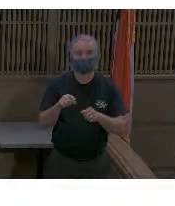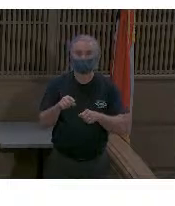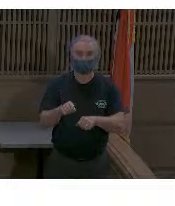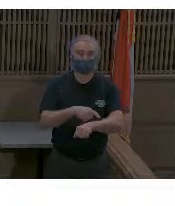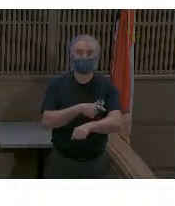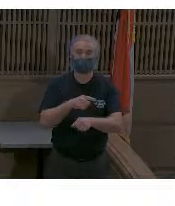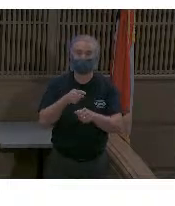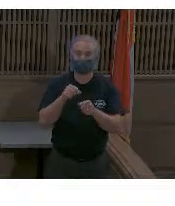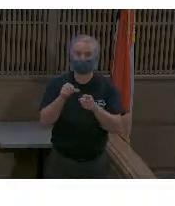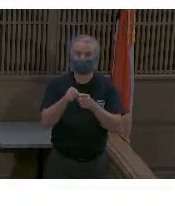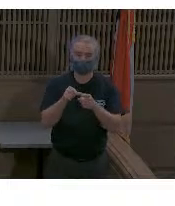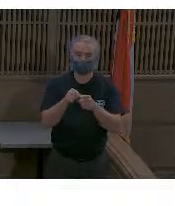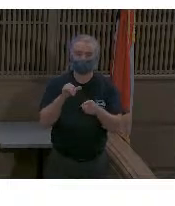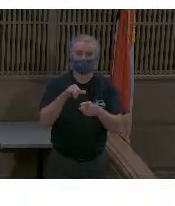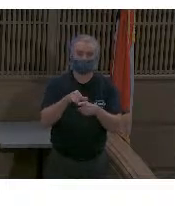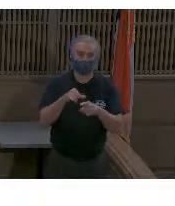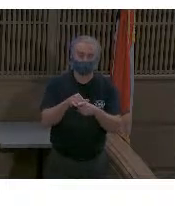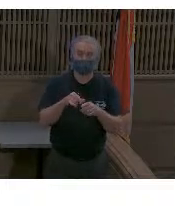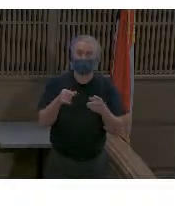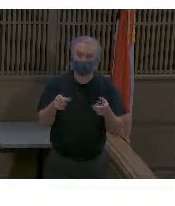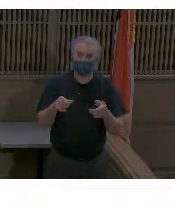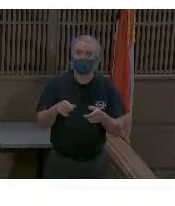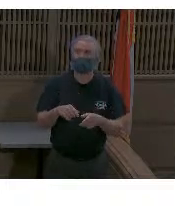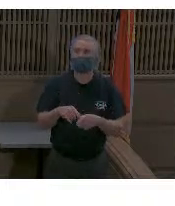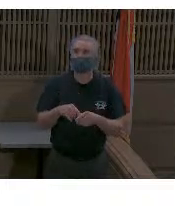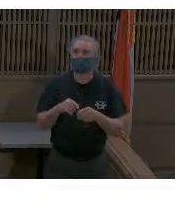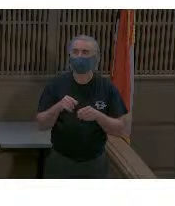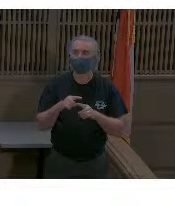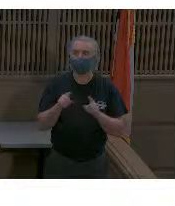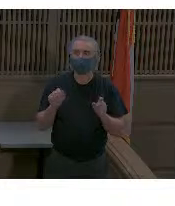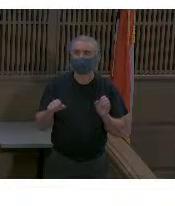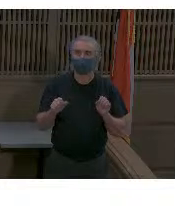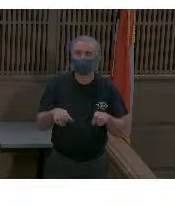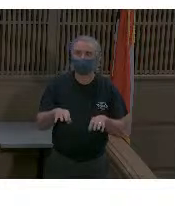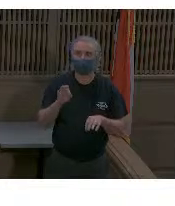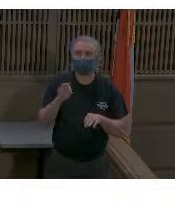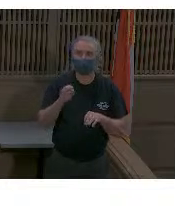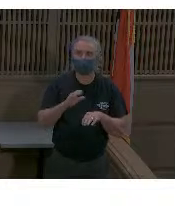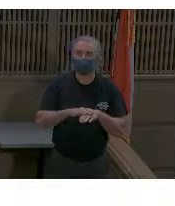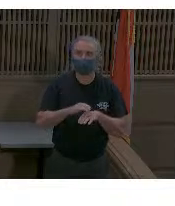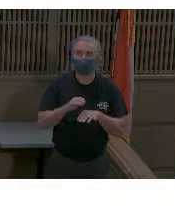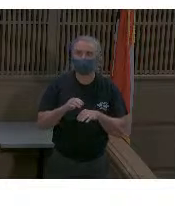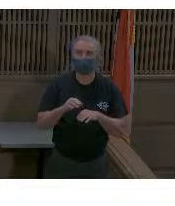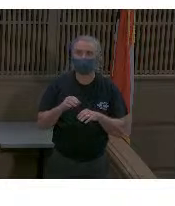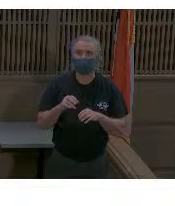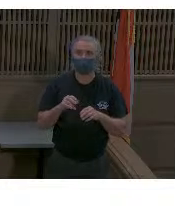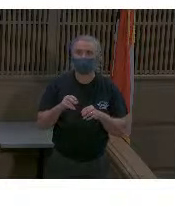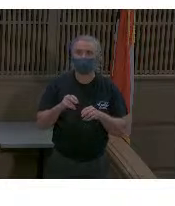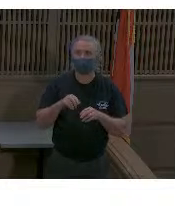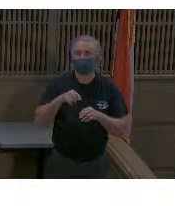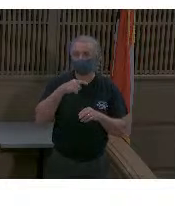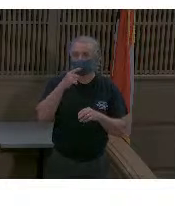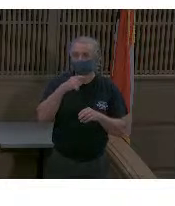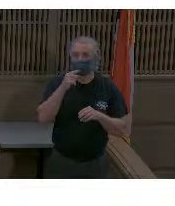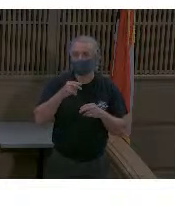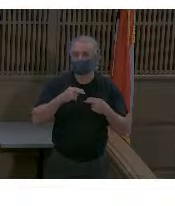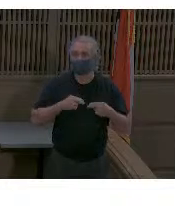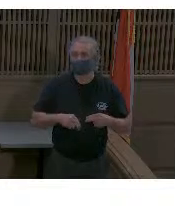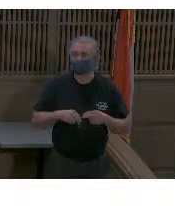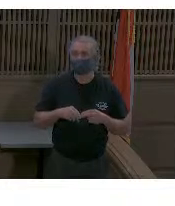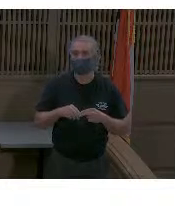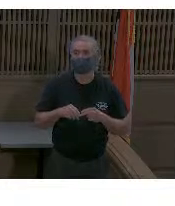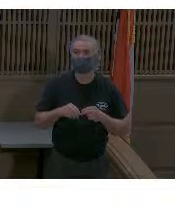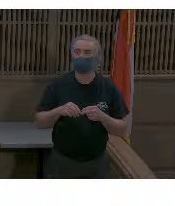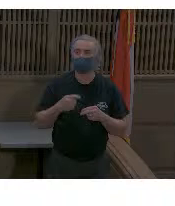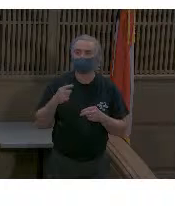this MACO advertisement. We urge you to consider getting tested there. Again, it's free. They will ask you if you have insurance,